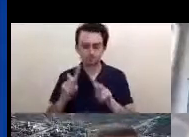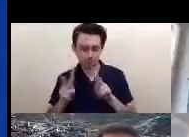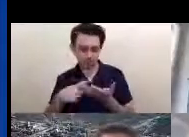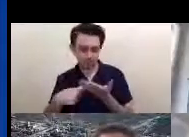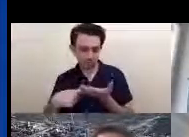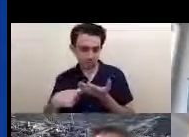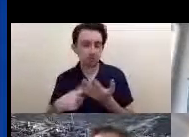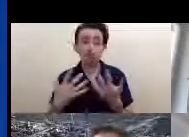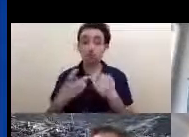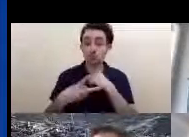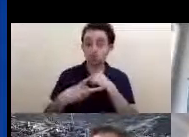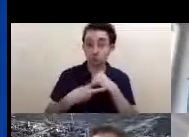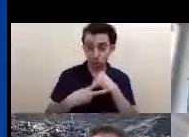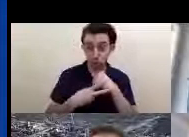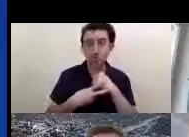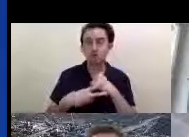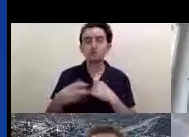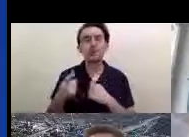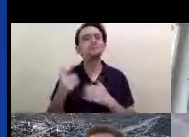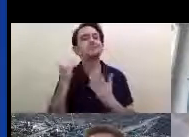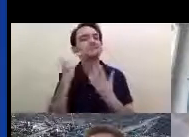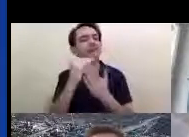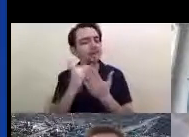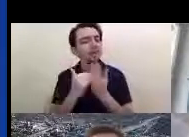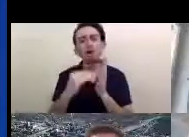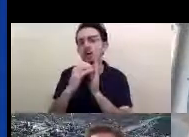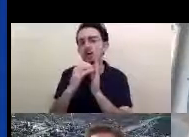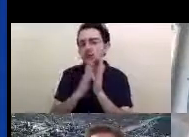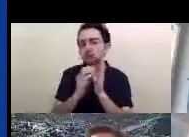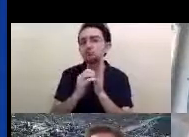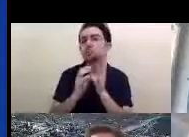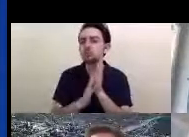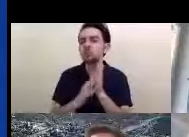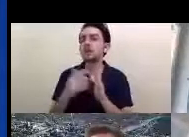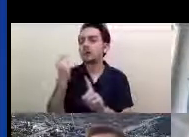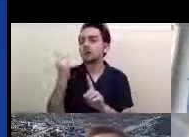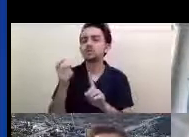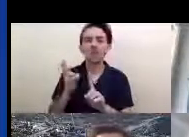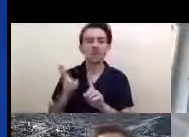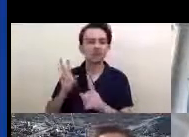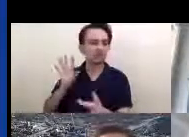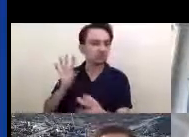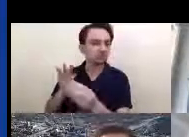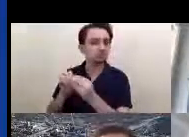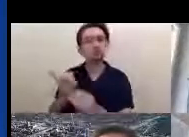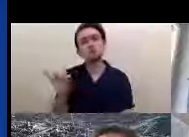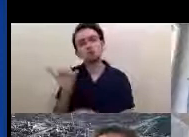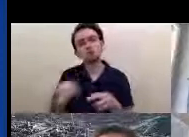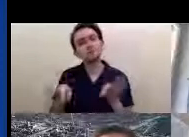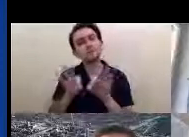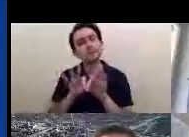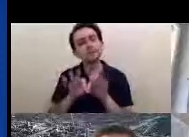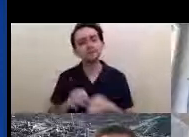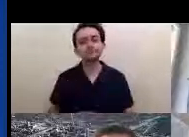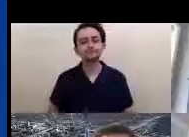properly catalog and understand the history behind that art. So on to probably maybe the biggest thing for